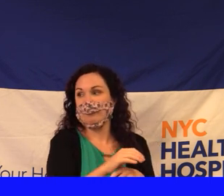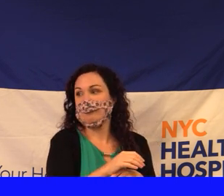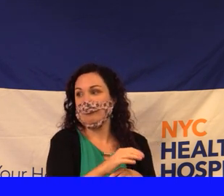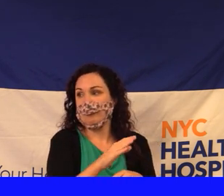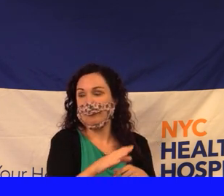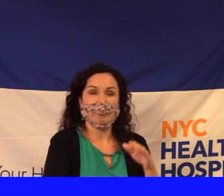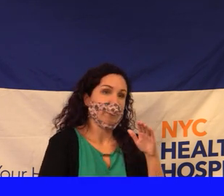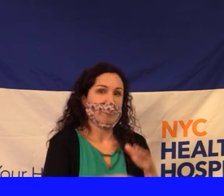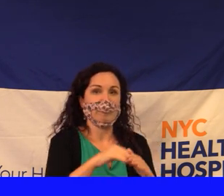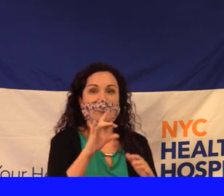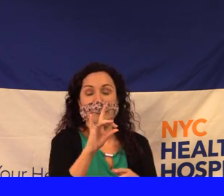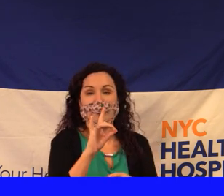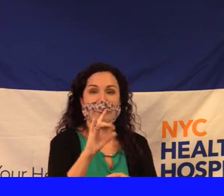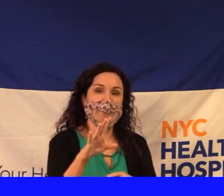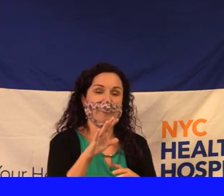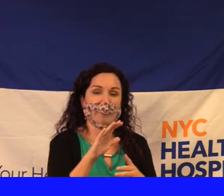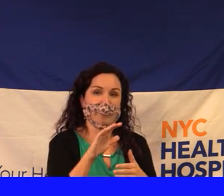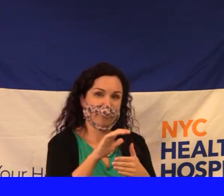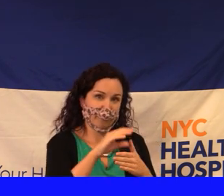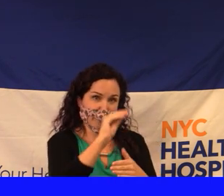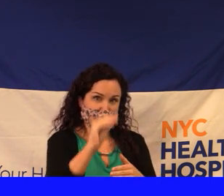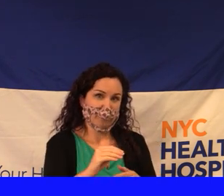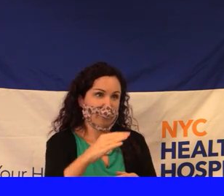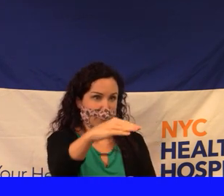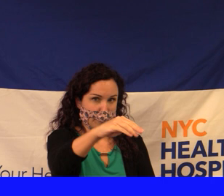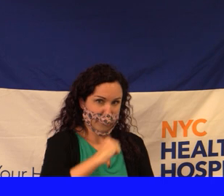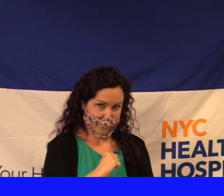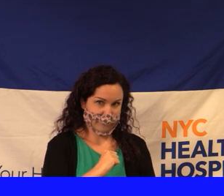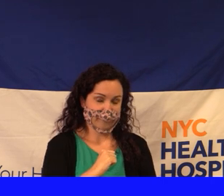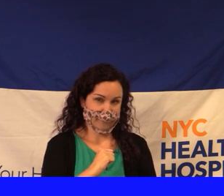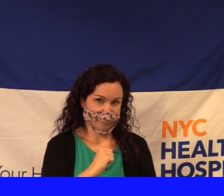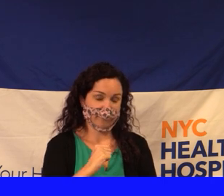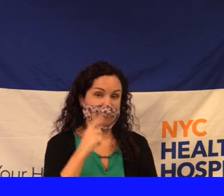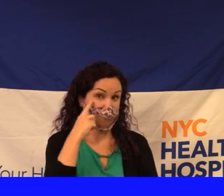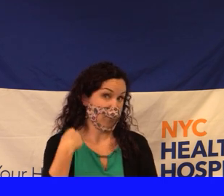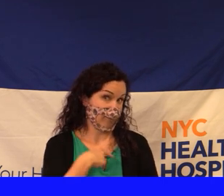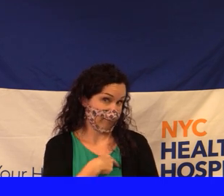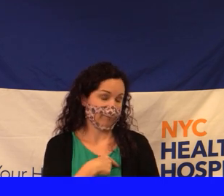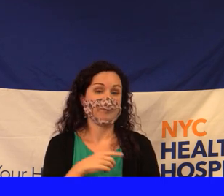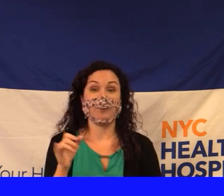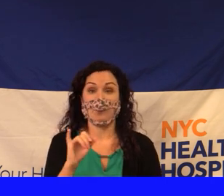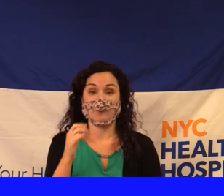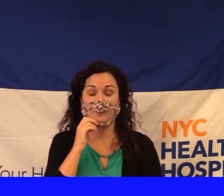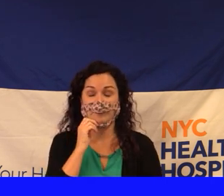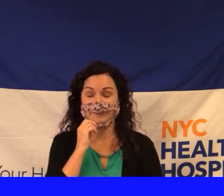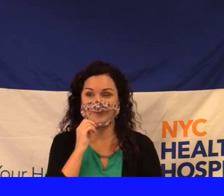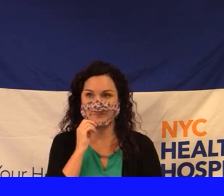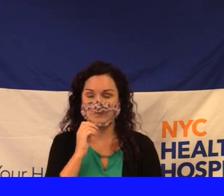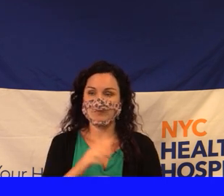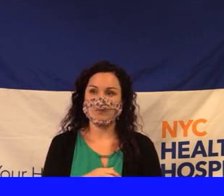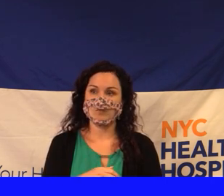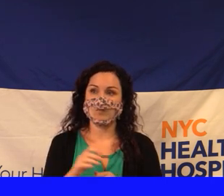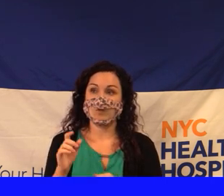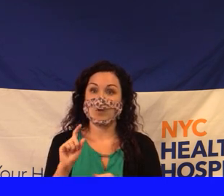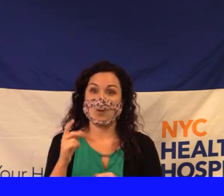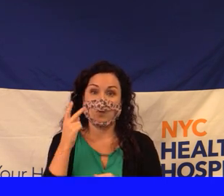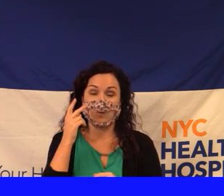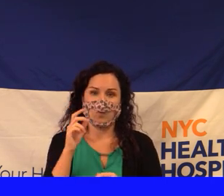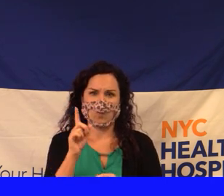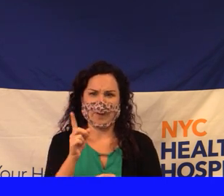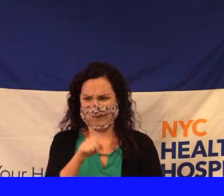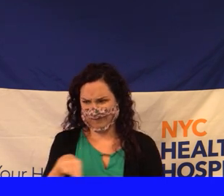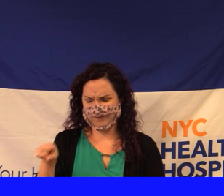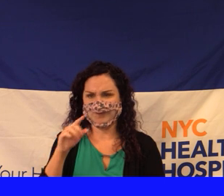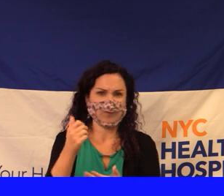and get up to 85% that cost back to us. We also have the ability to see where the drugs move from purchase